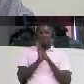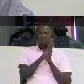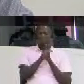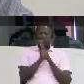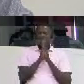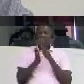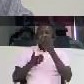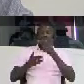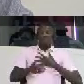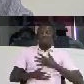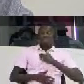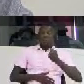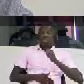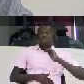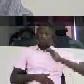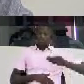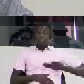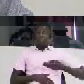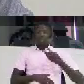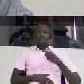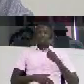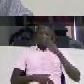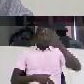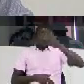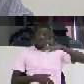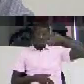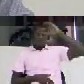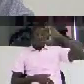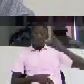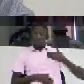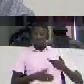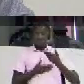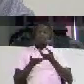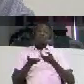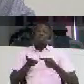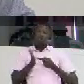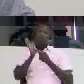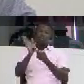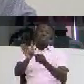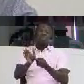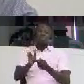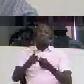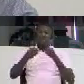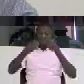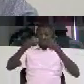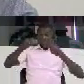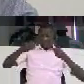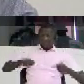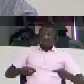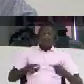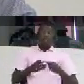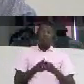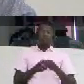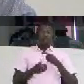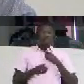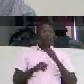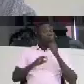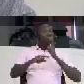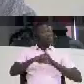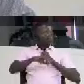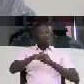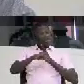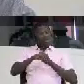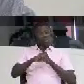these brave women that the Commission had to issue a press statement urging